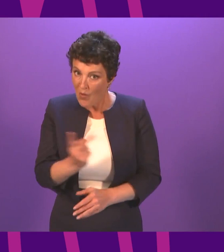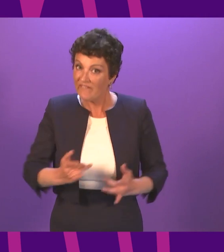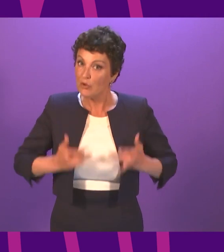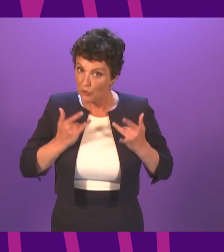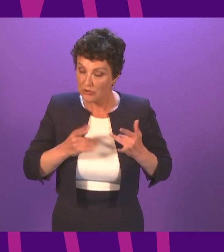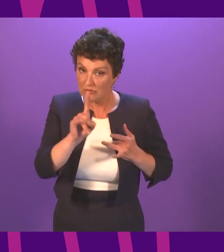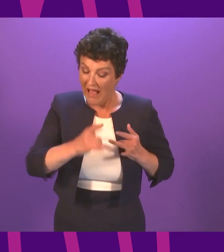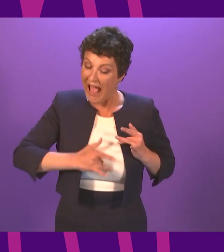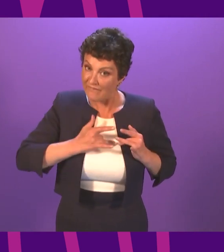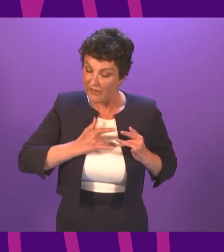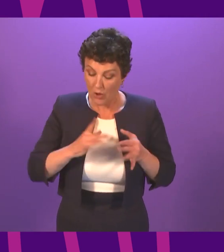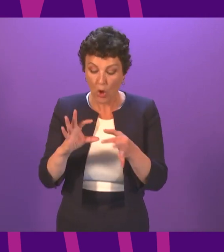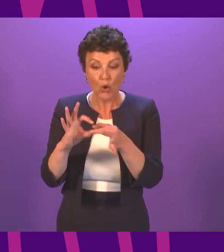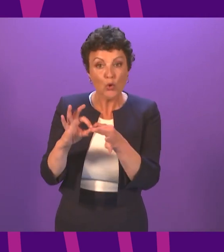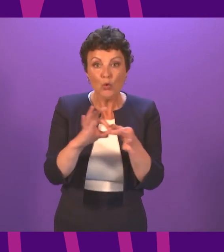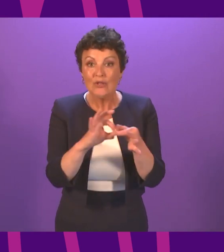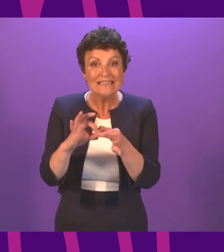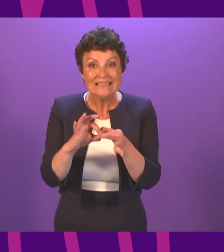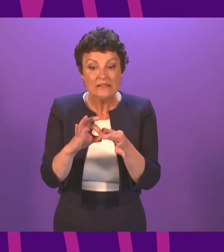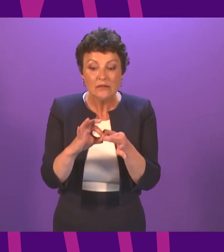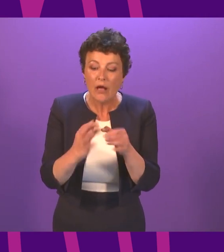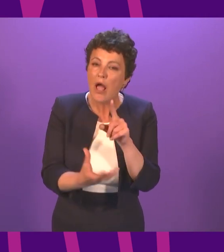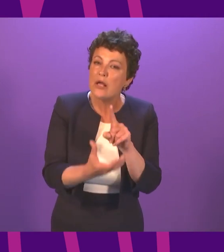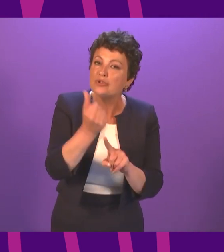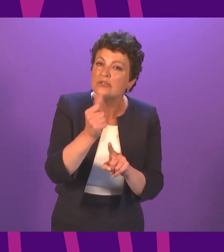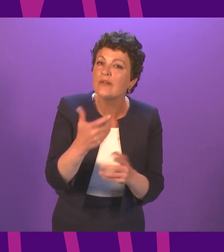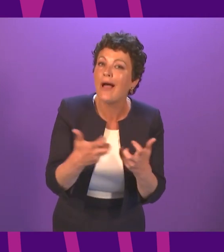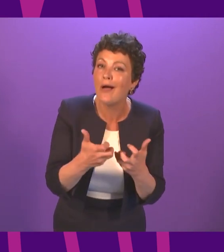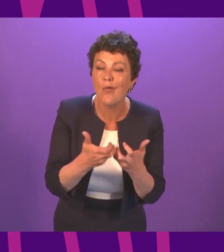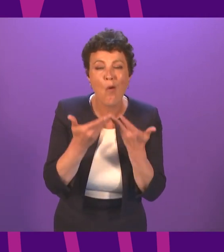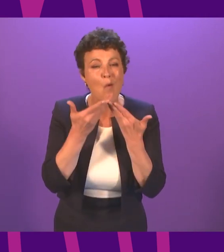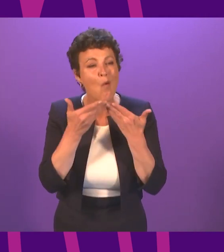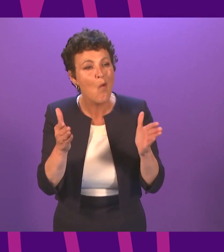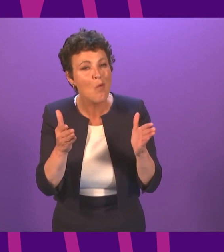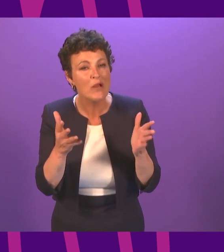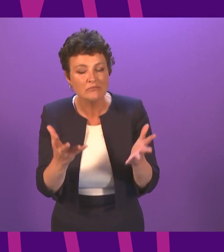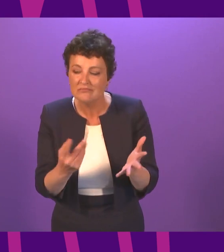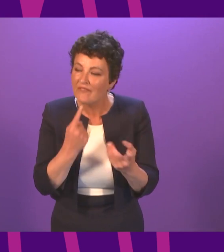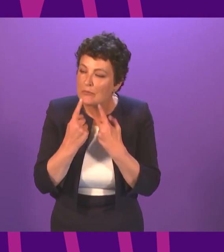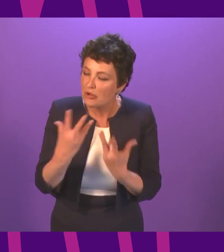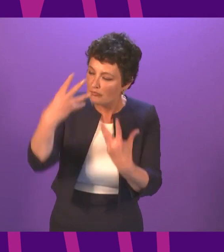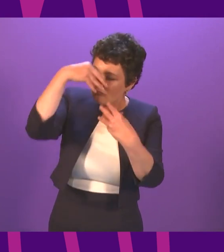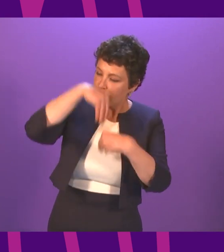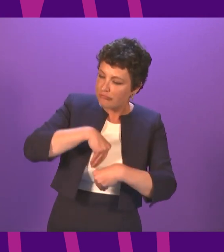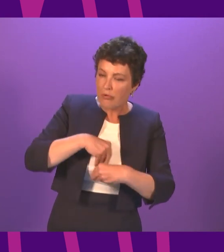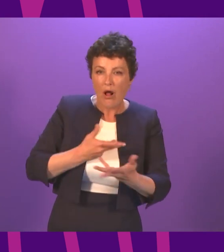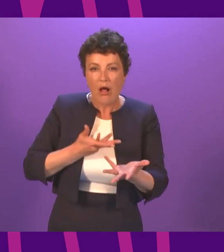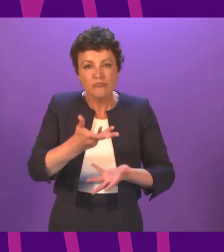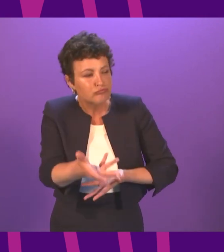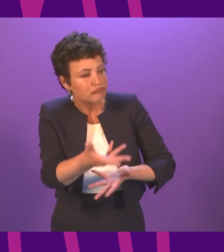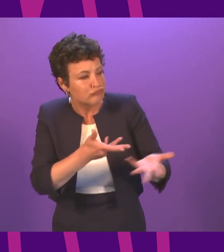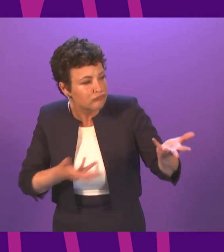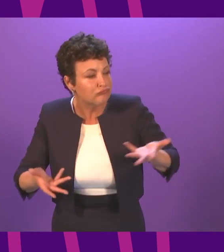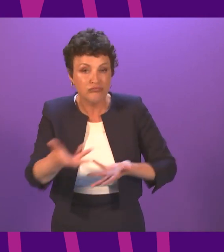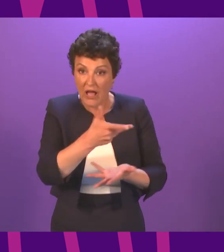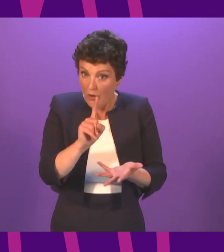is best achieved through open, informed and respectful discussion and, crucially, by agreeing that the only legitimate way ultimately